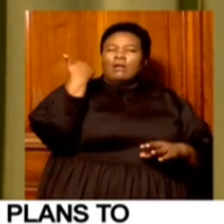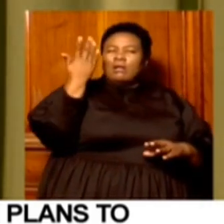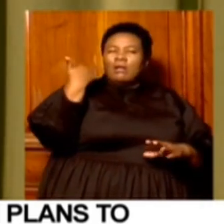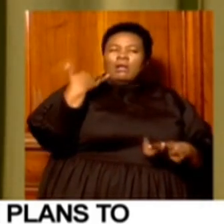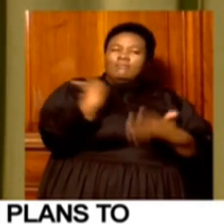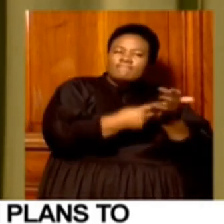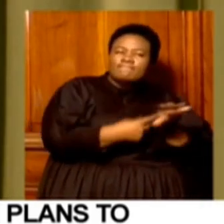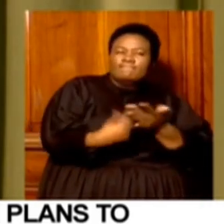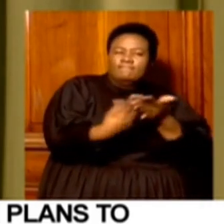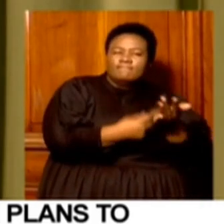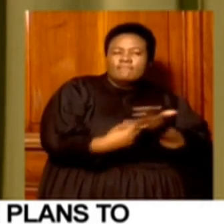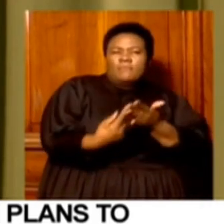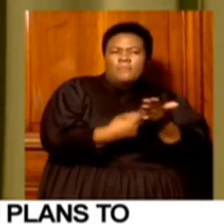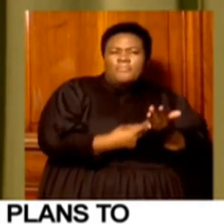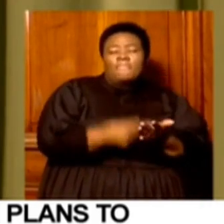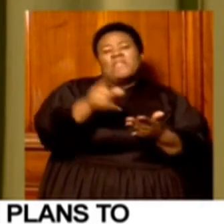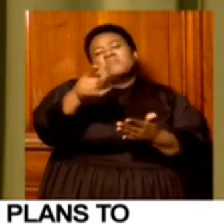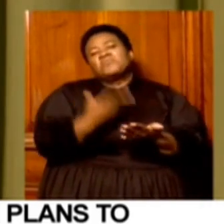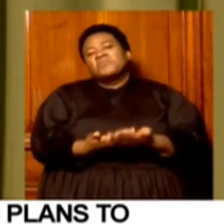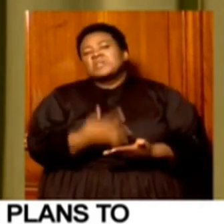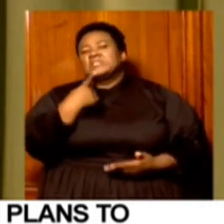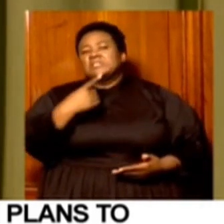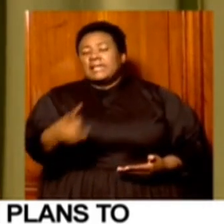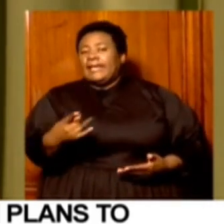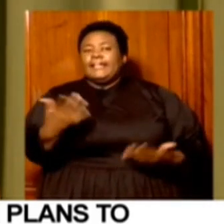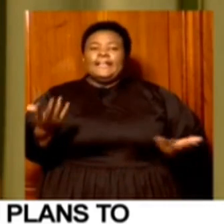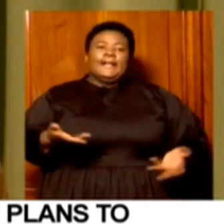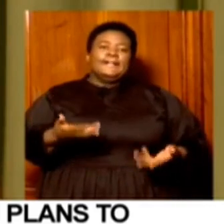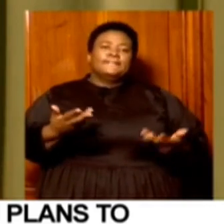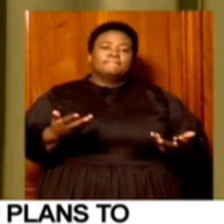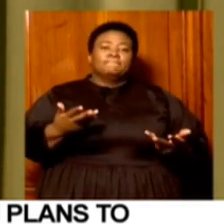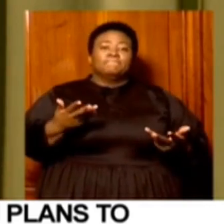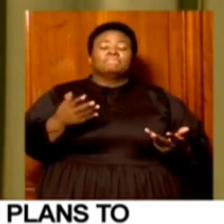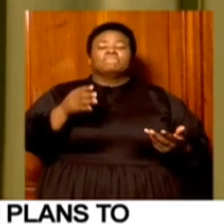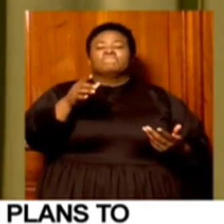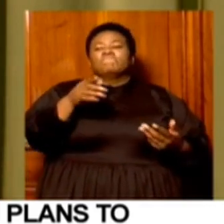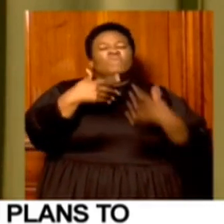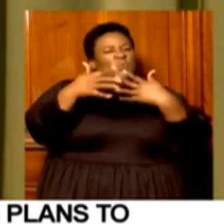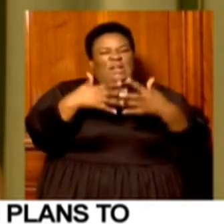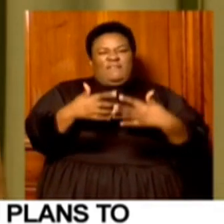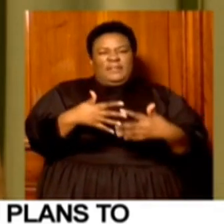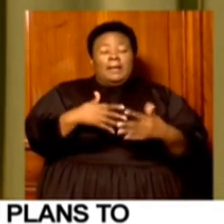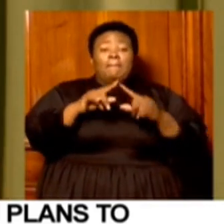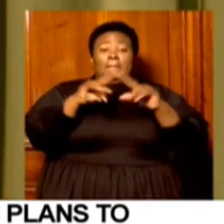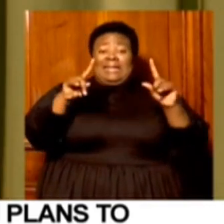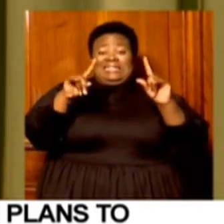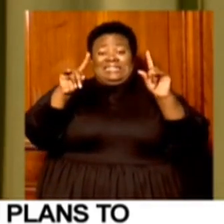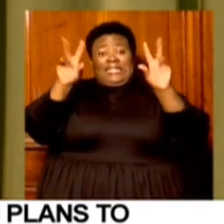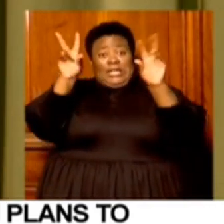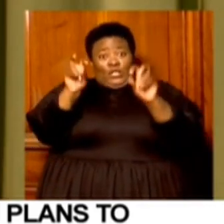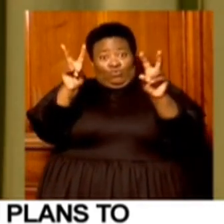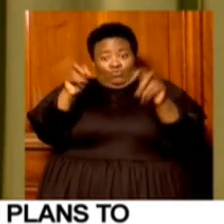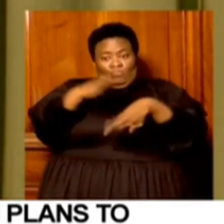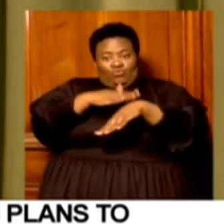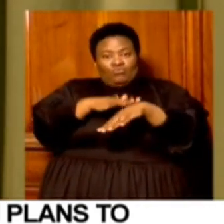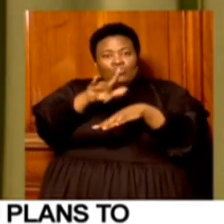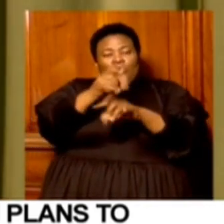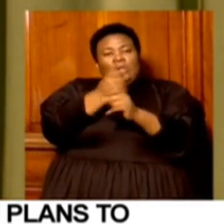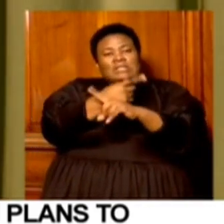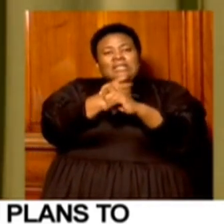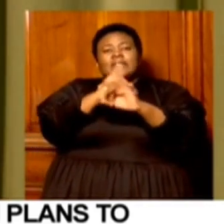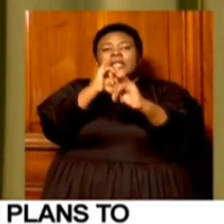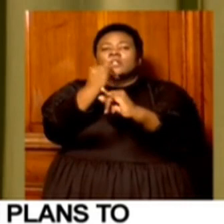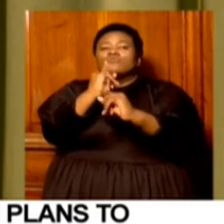And you can say, go wherever you go. The main issue with our taxi industry in the country we are dealing with